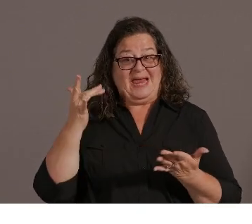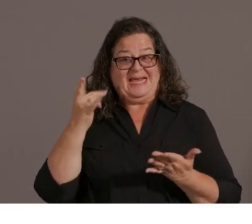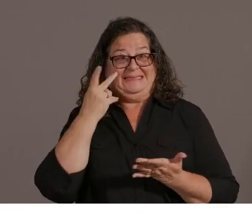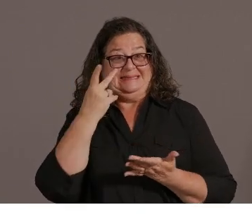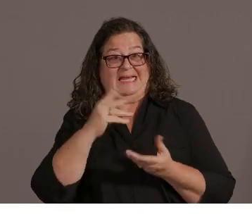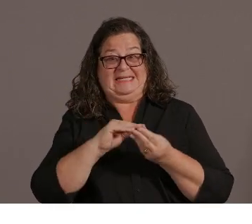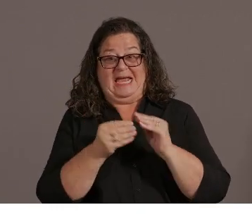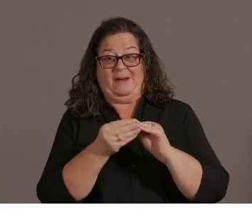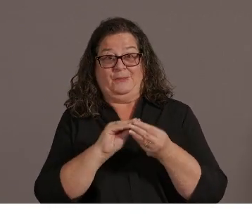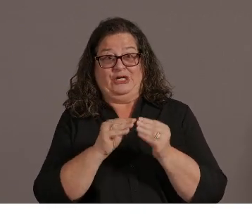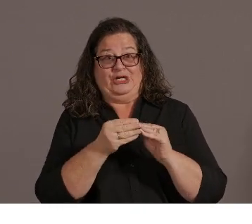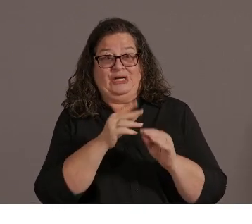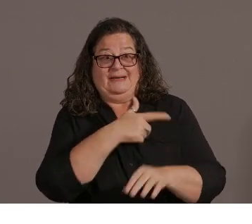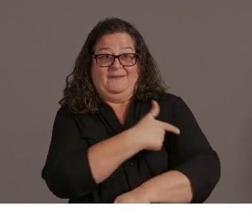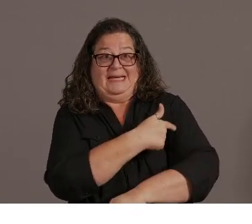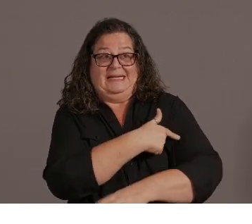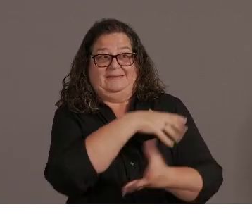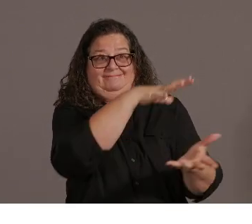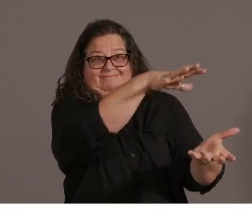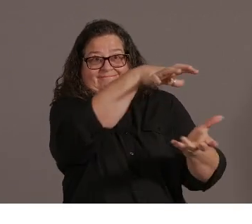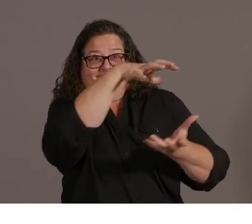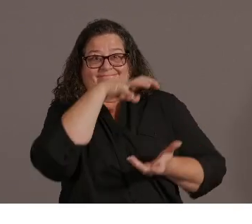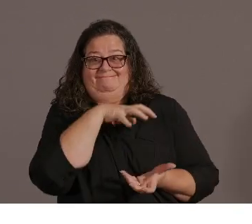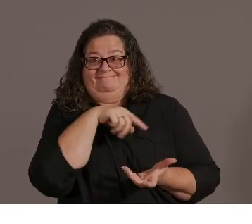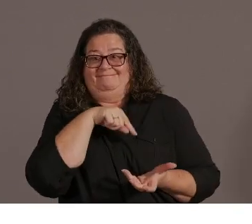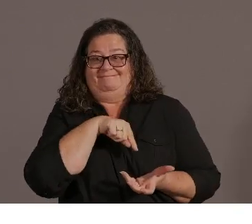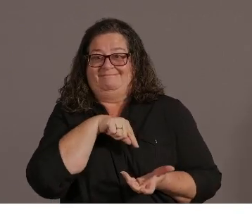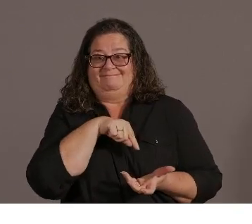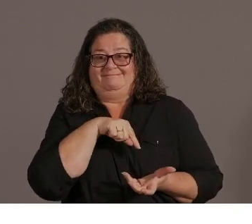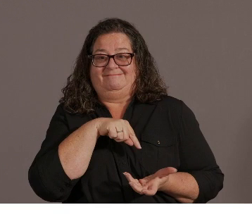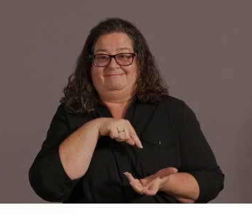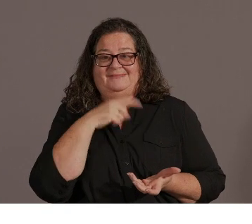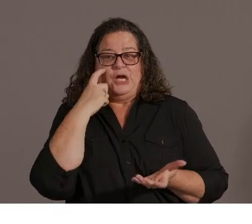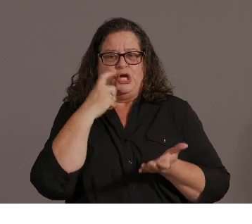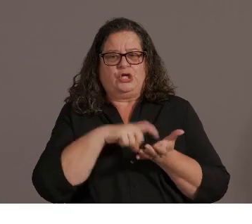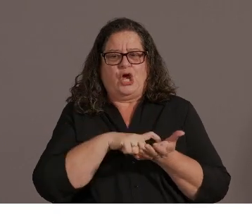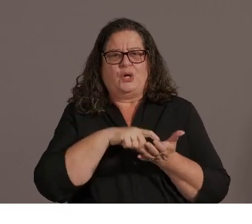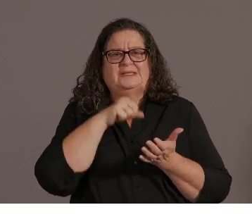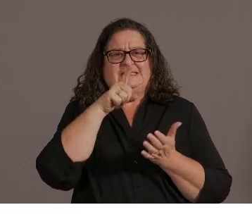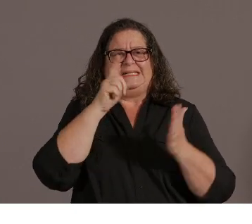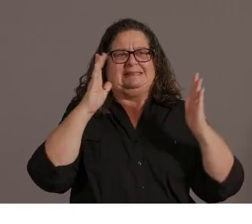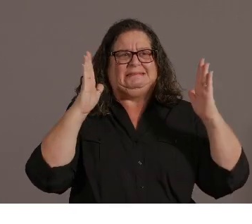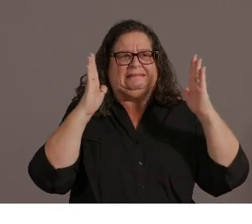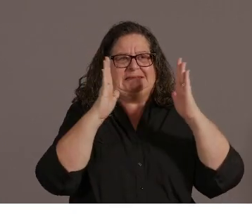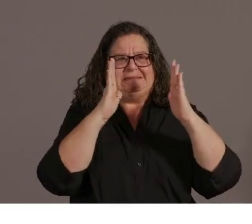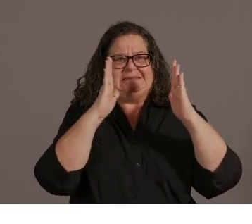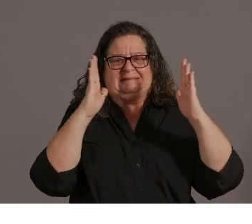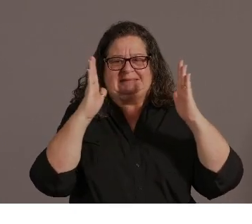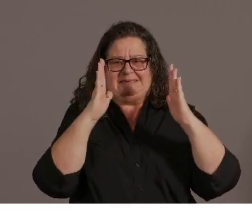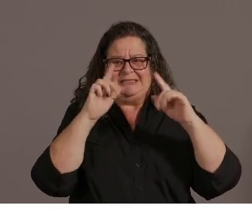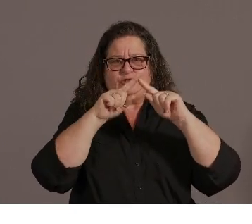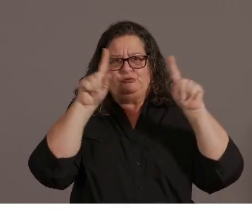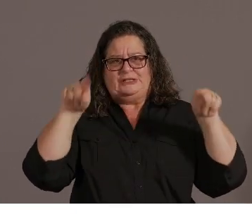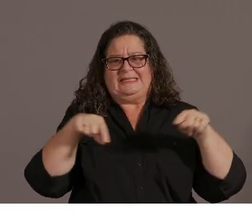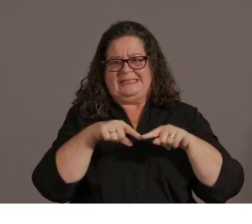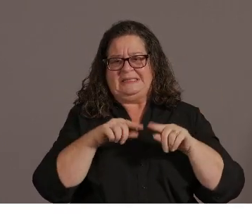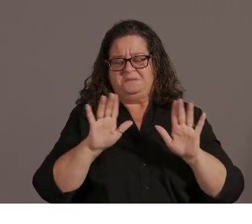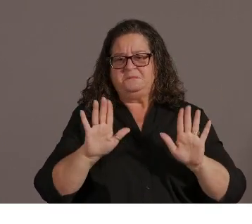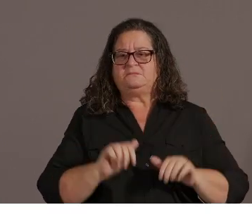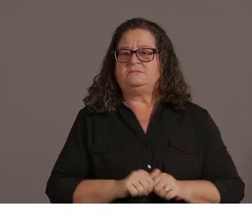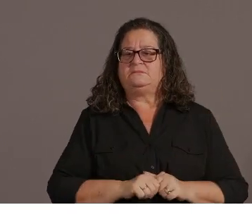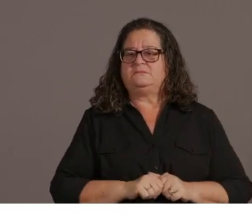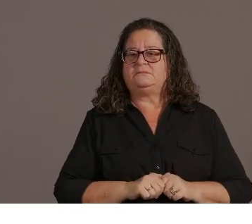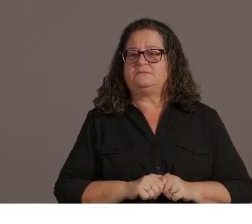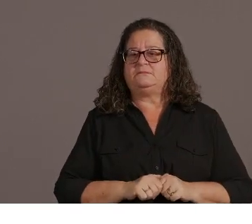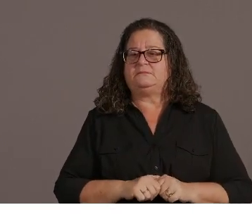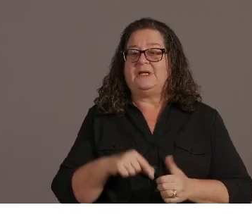didn't realize that would get cut off on the screen. This week, we did receive a little bit of the Janssen or